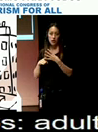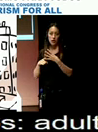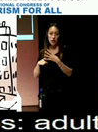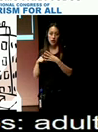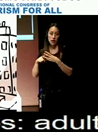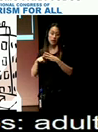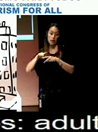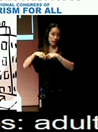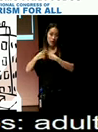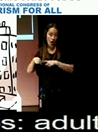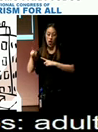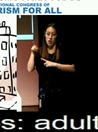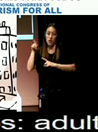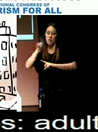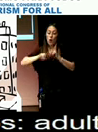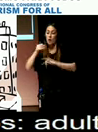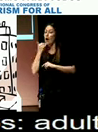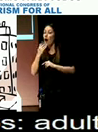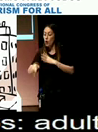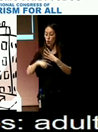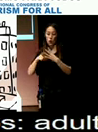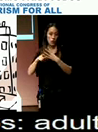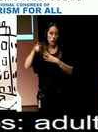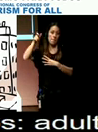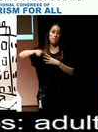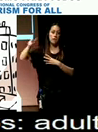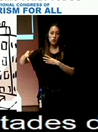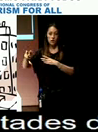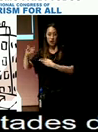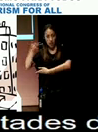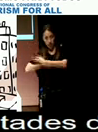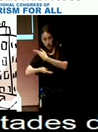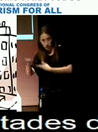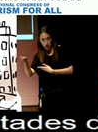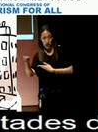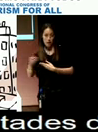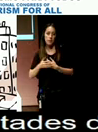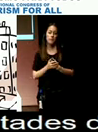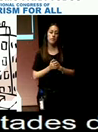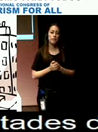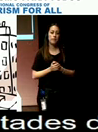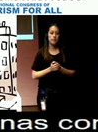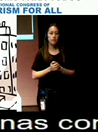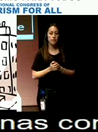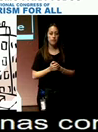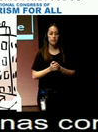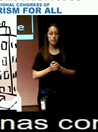with disabilities, as well as seniors or pensioners, aged anywhere above 55 years of